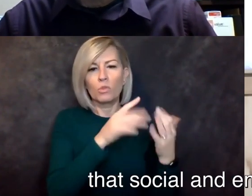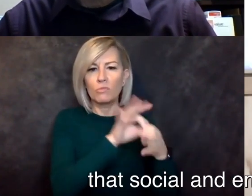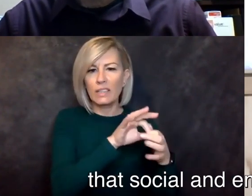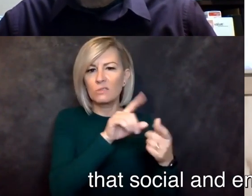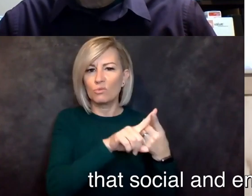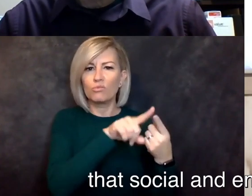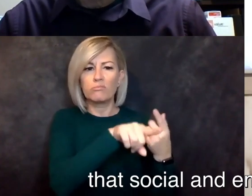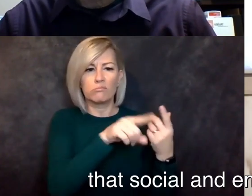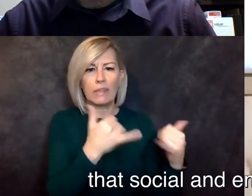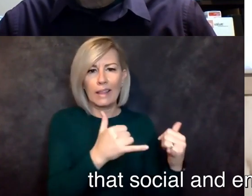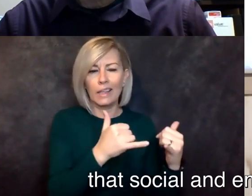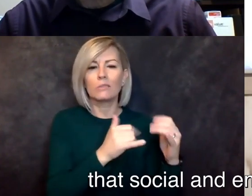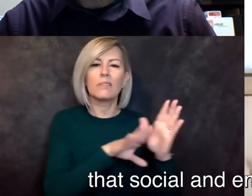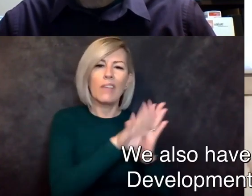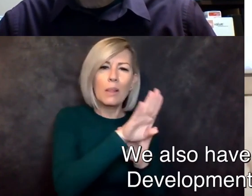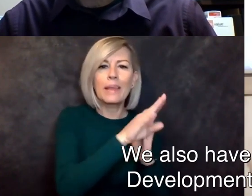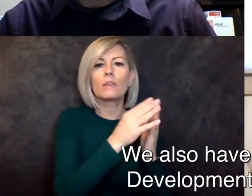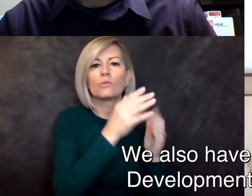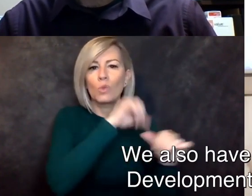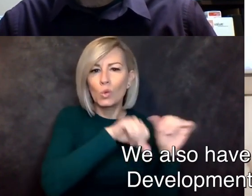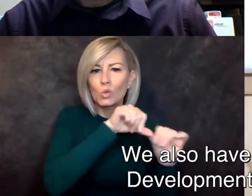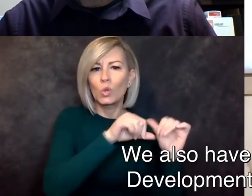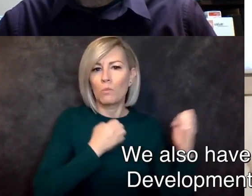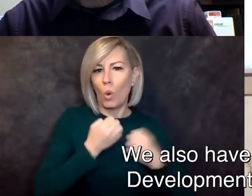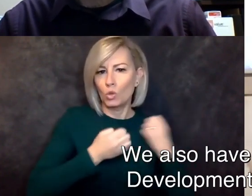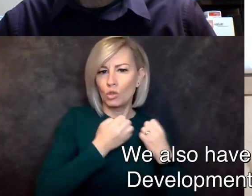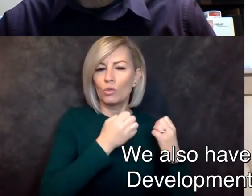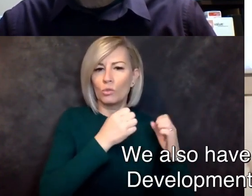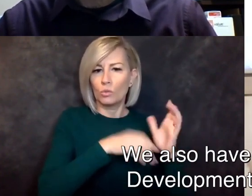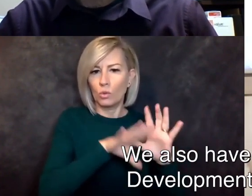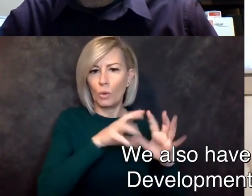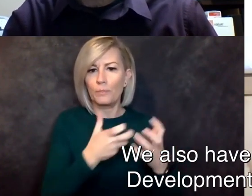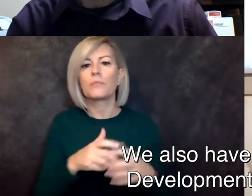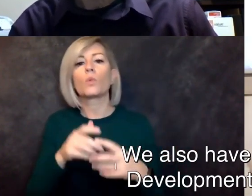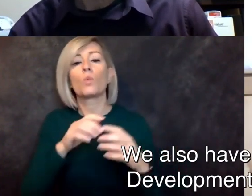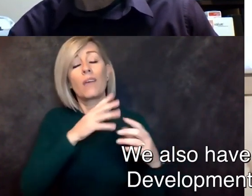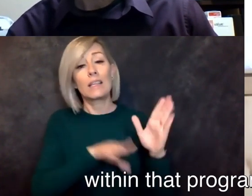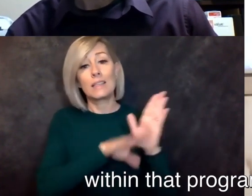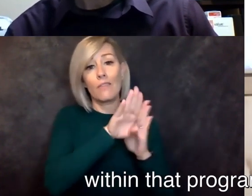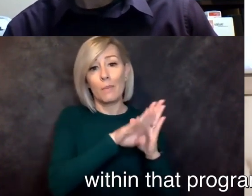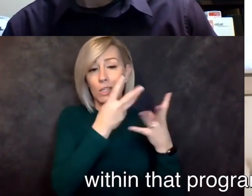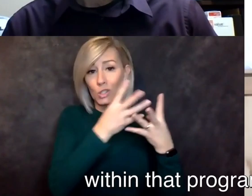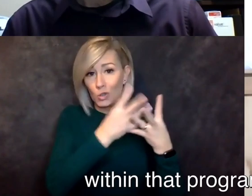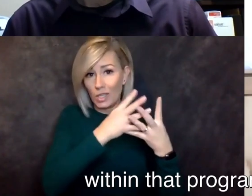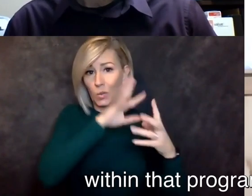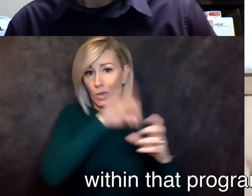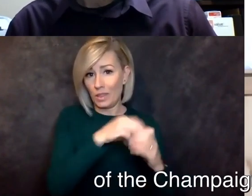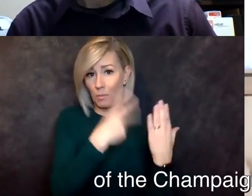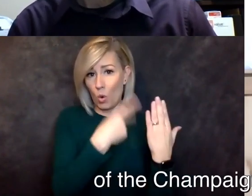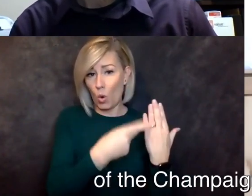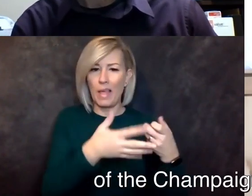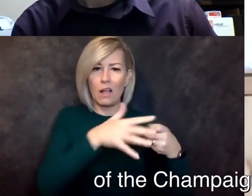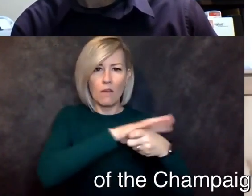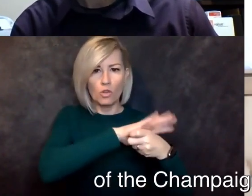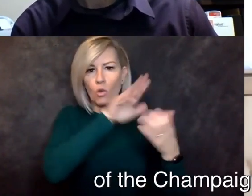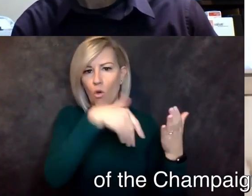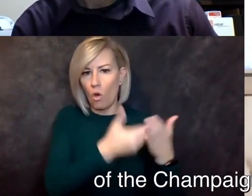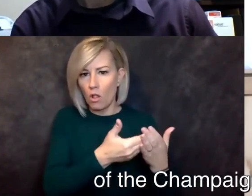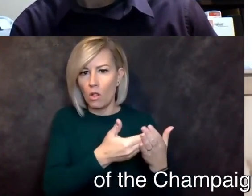that social and emotional growth. We also have a dedicated developmental screener within that program that covers all of the